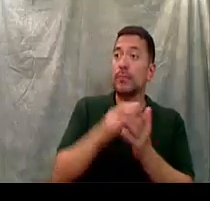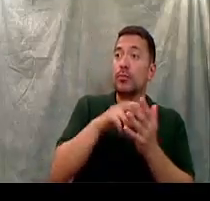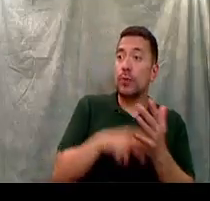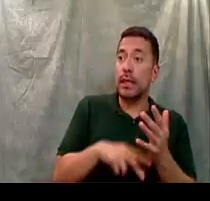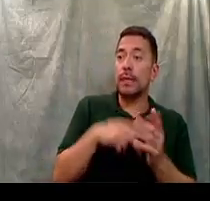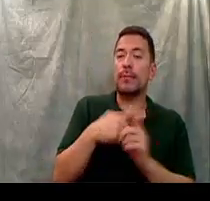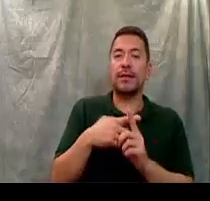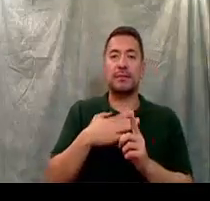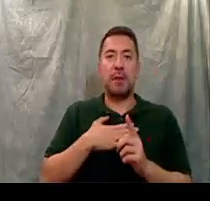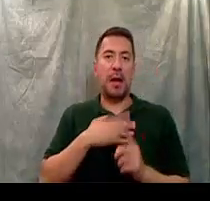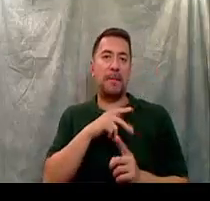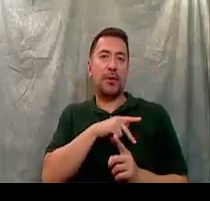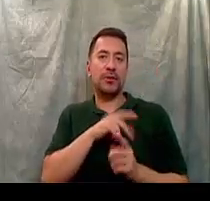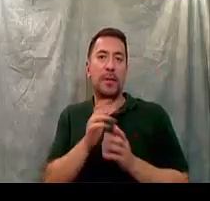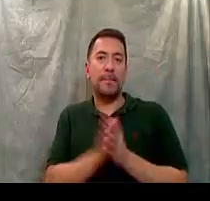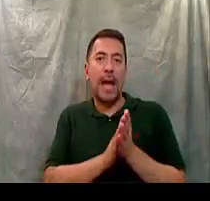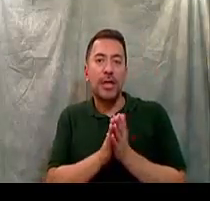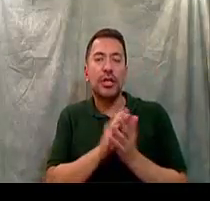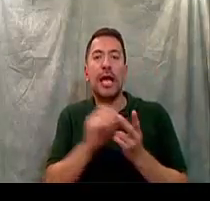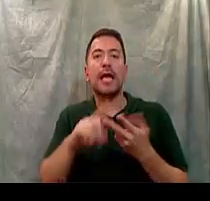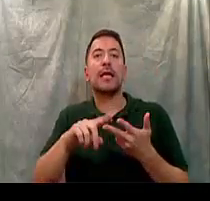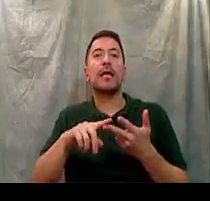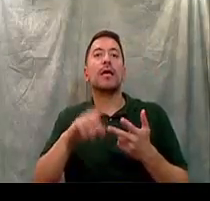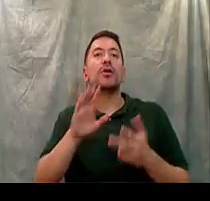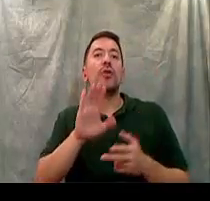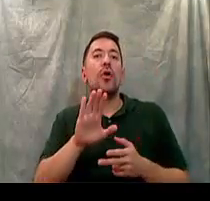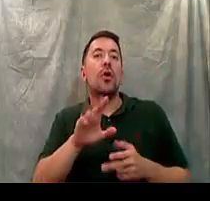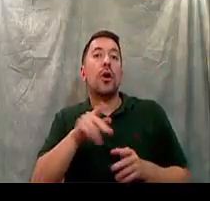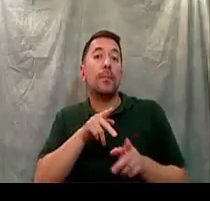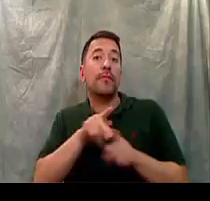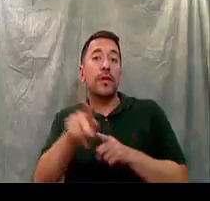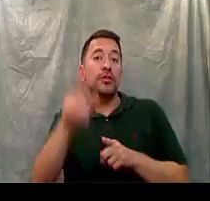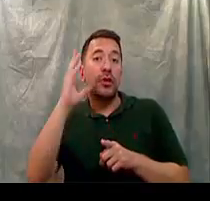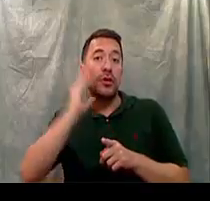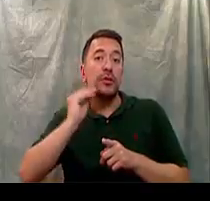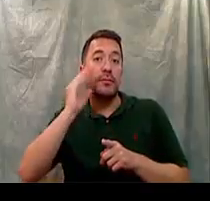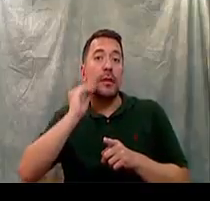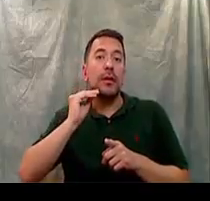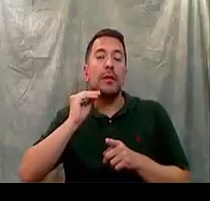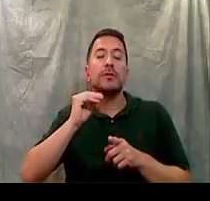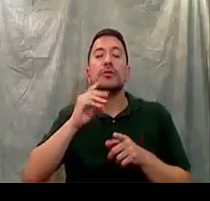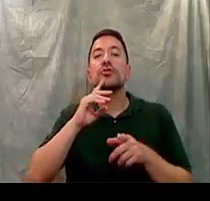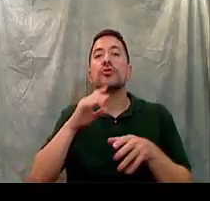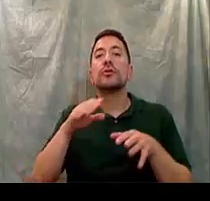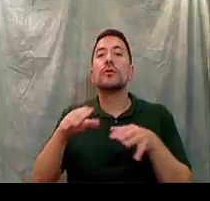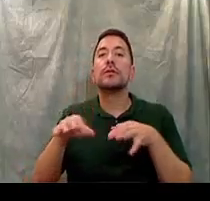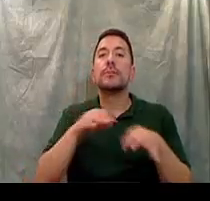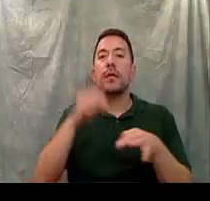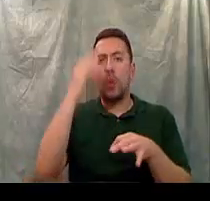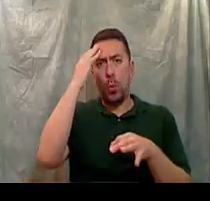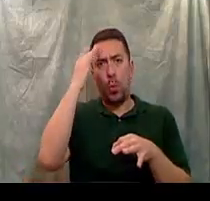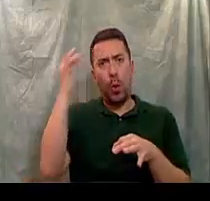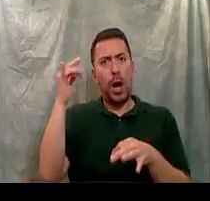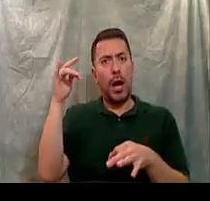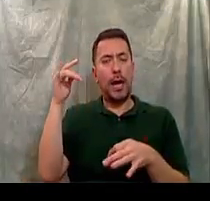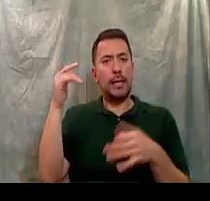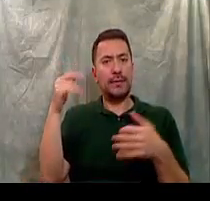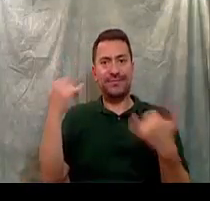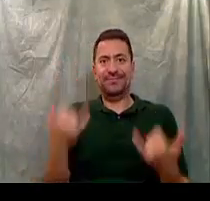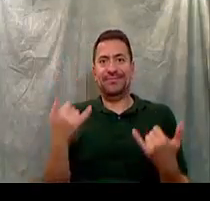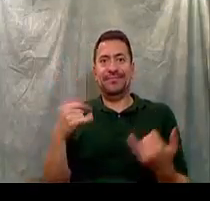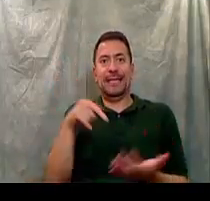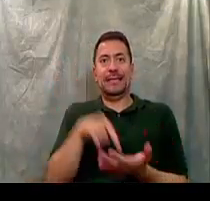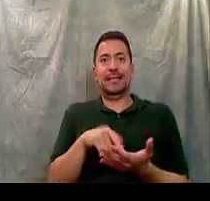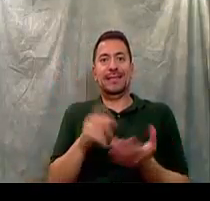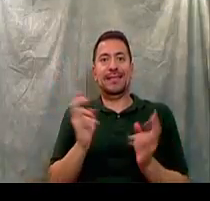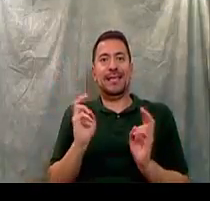personal passion, coupled with your own professional experience as to why this is an issue and why we